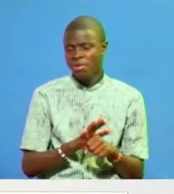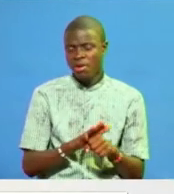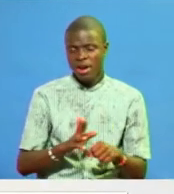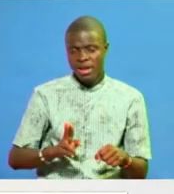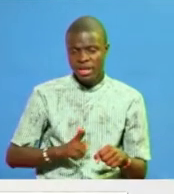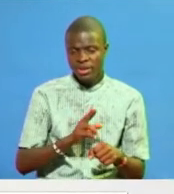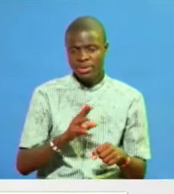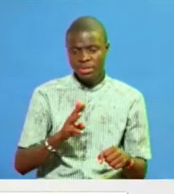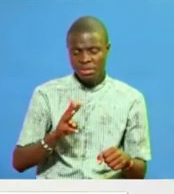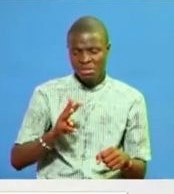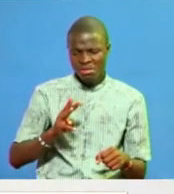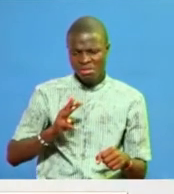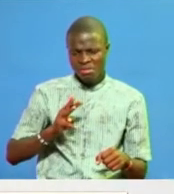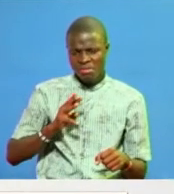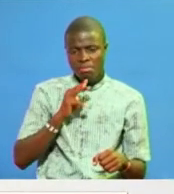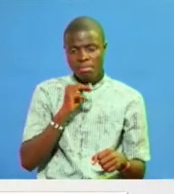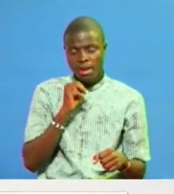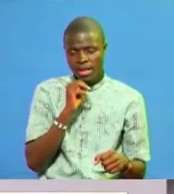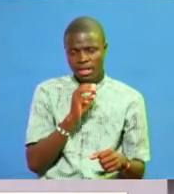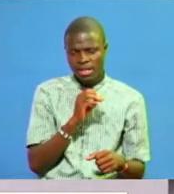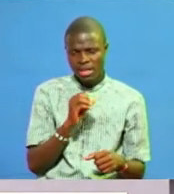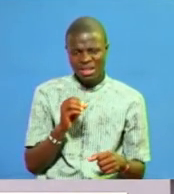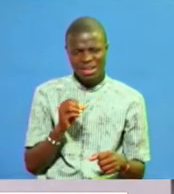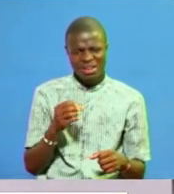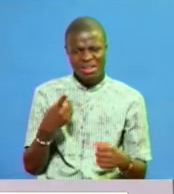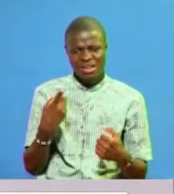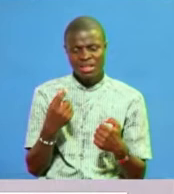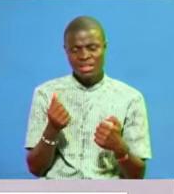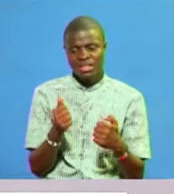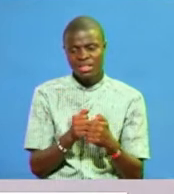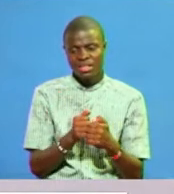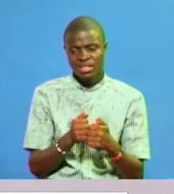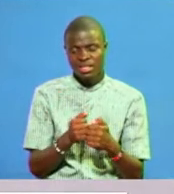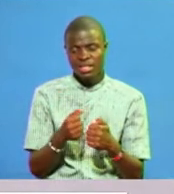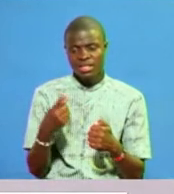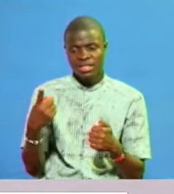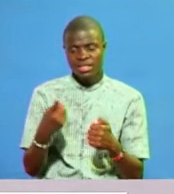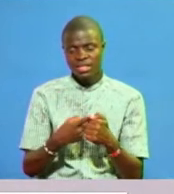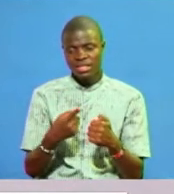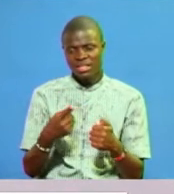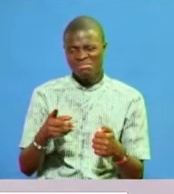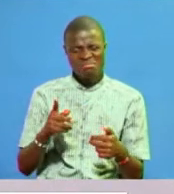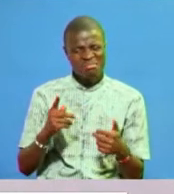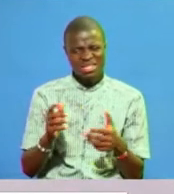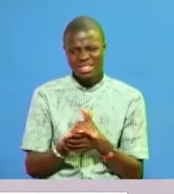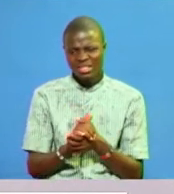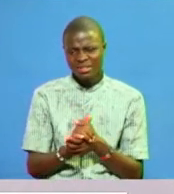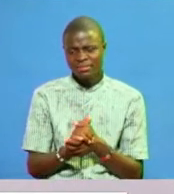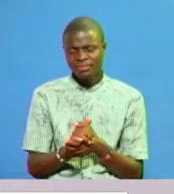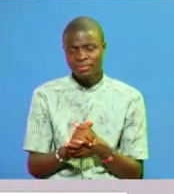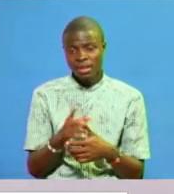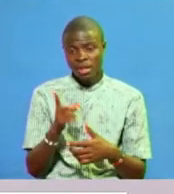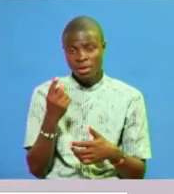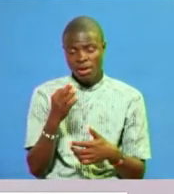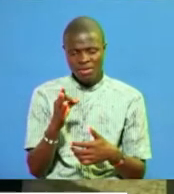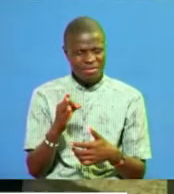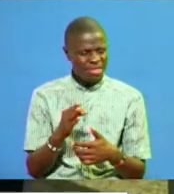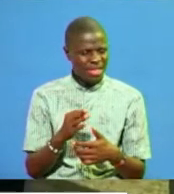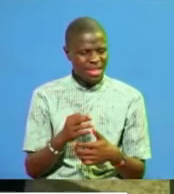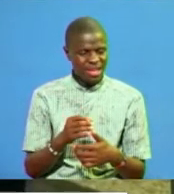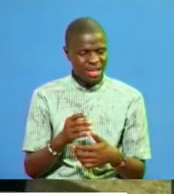and 11% use implants. Condoms have also been reported as one of the simplest